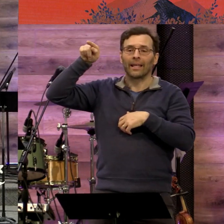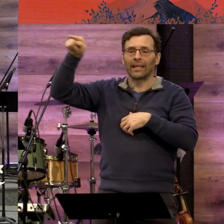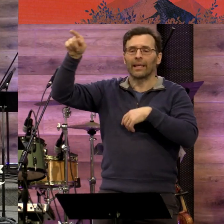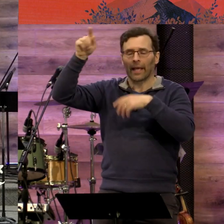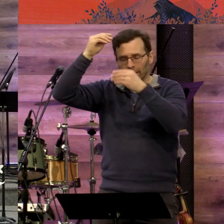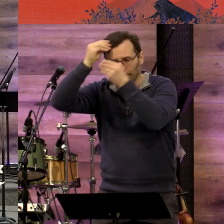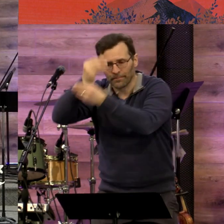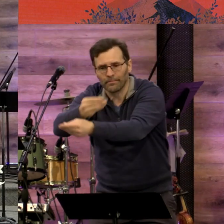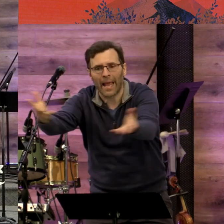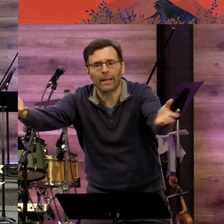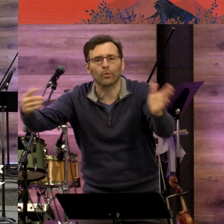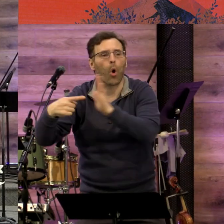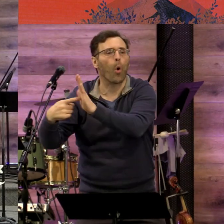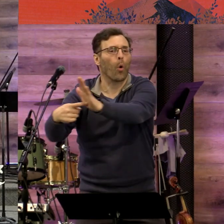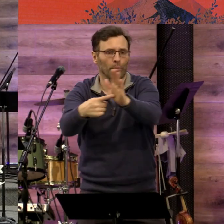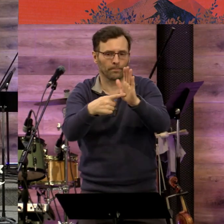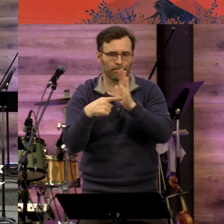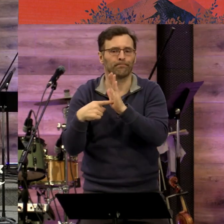known."